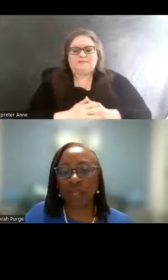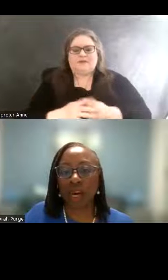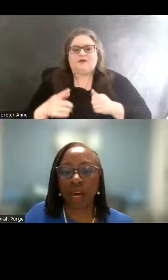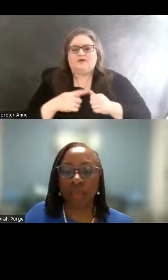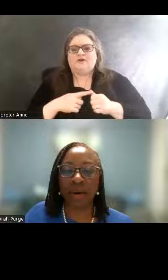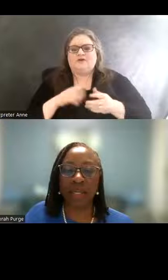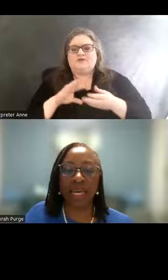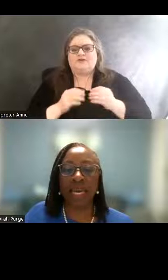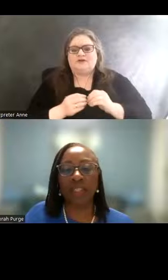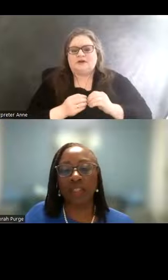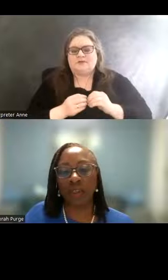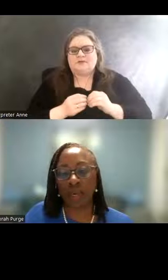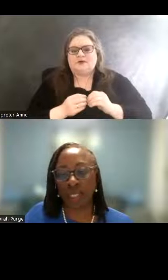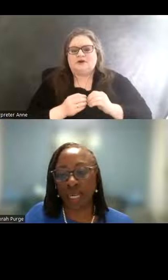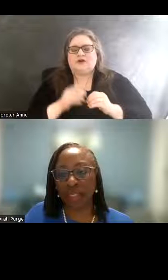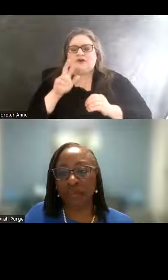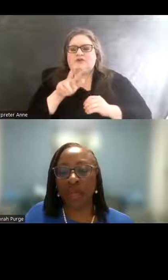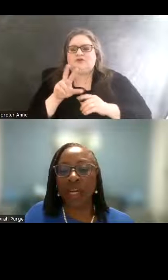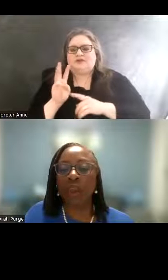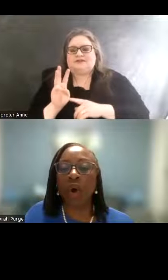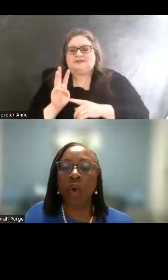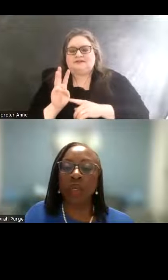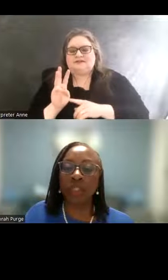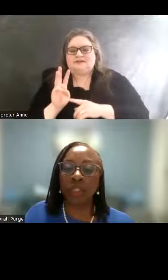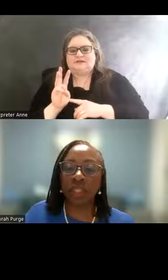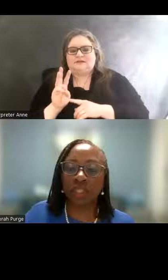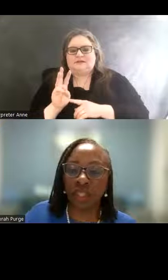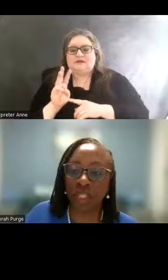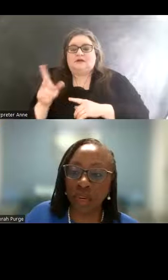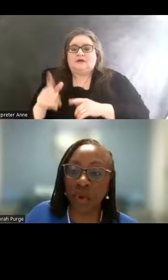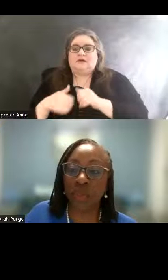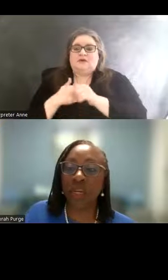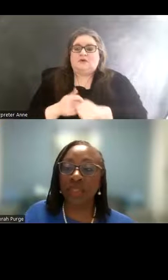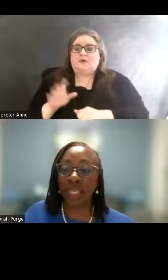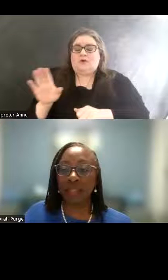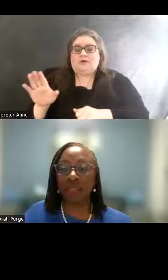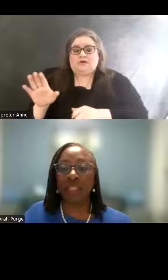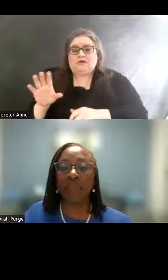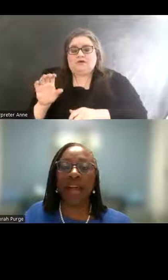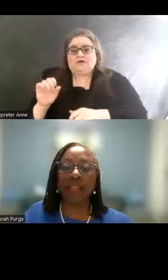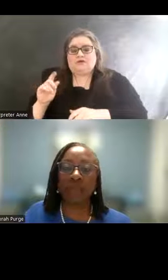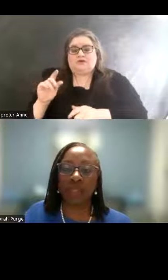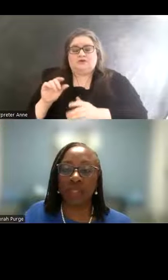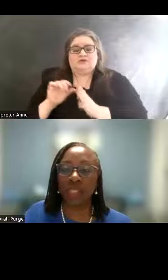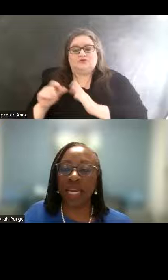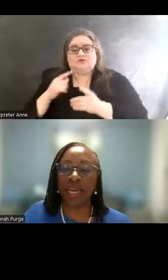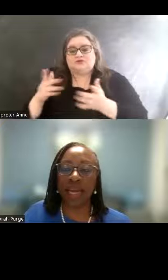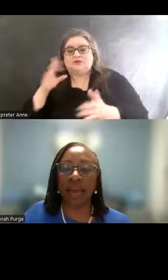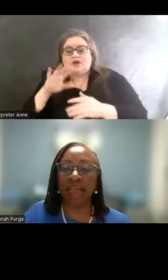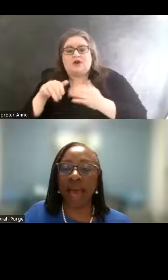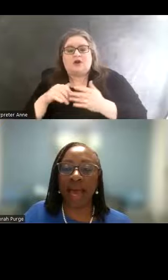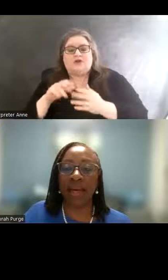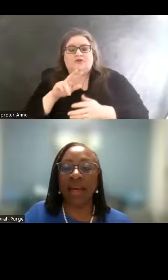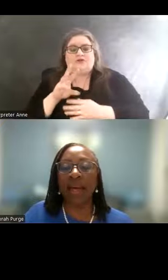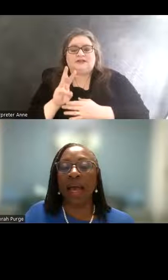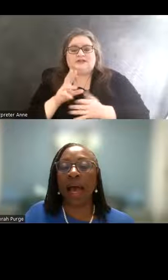that we'll talk about is 36. So according to the Surgeon General, 36% of high school students stated that they